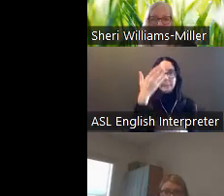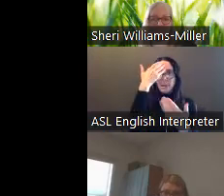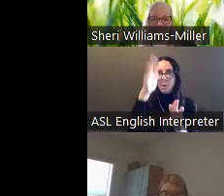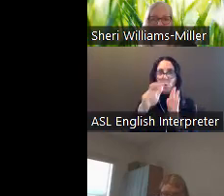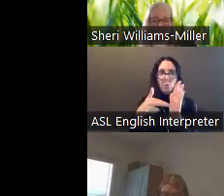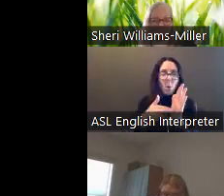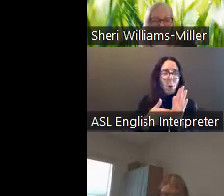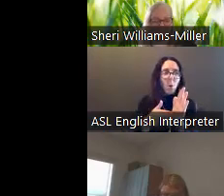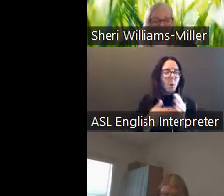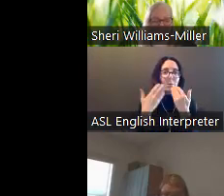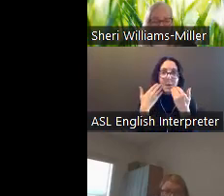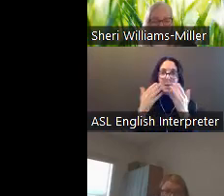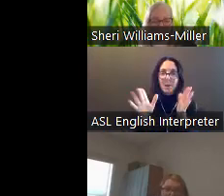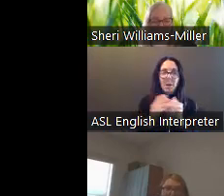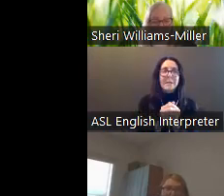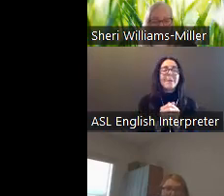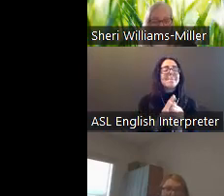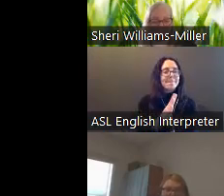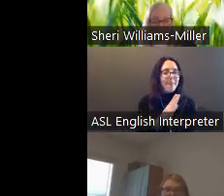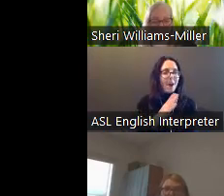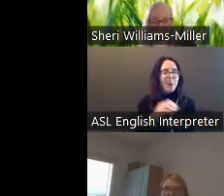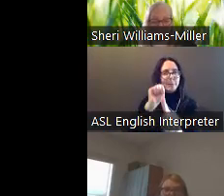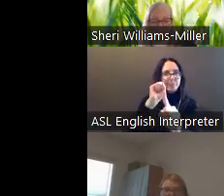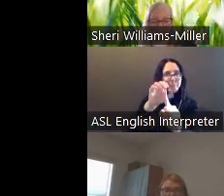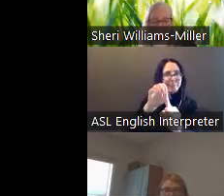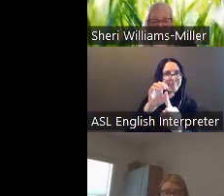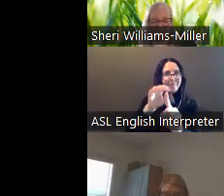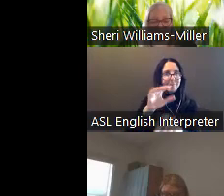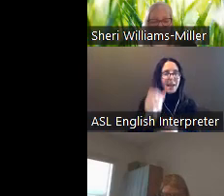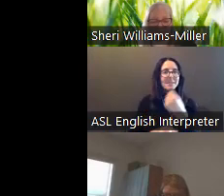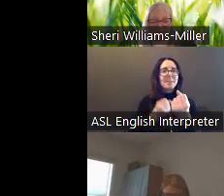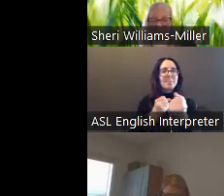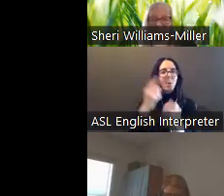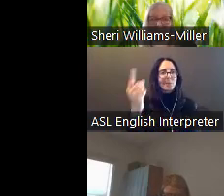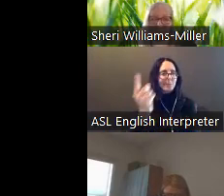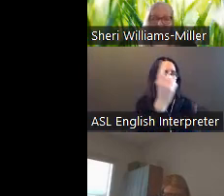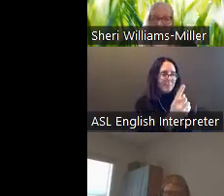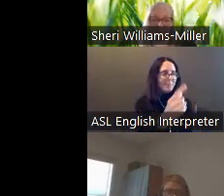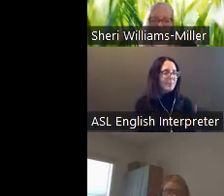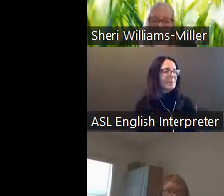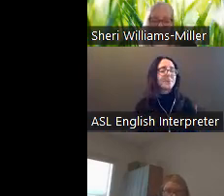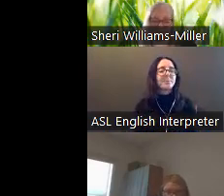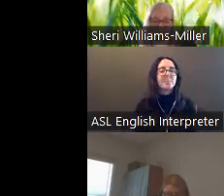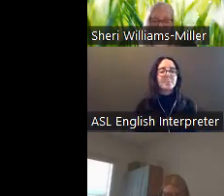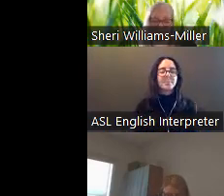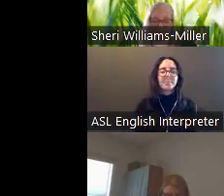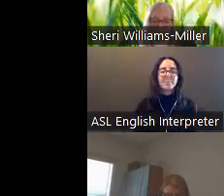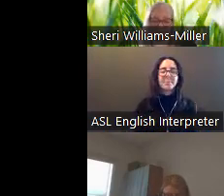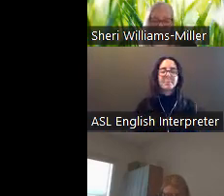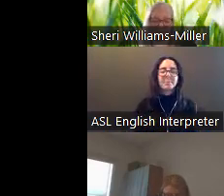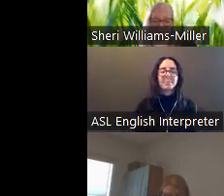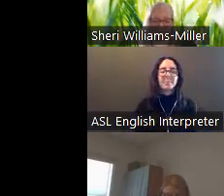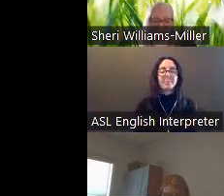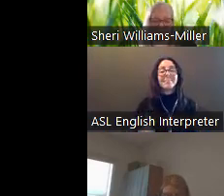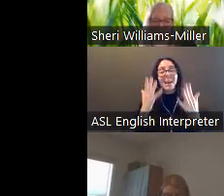role, and we've just had to provide some education and support around that. Unfortunately,